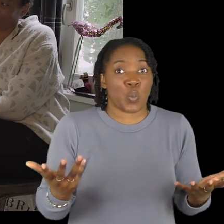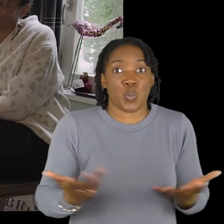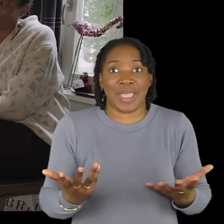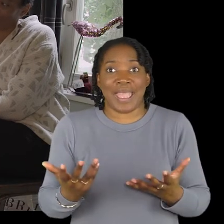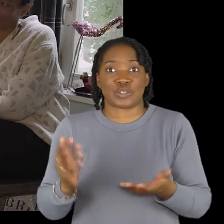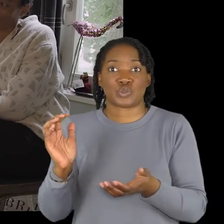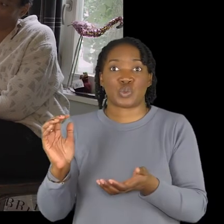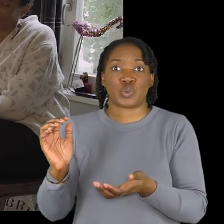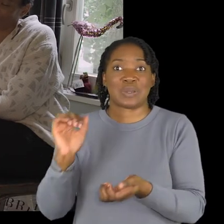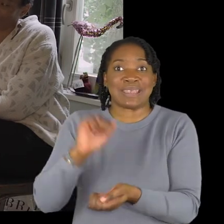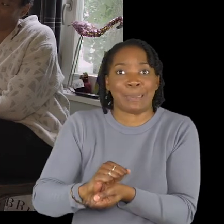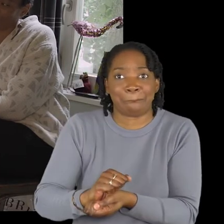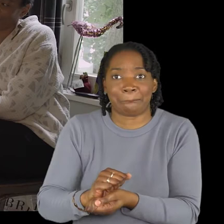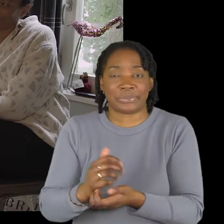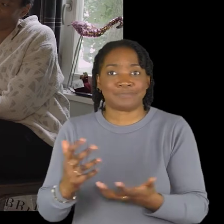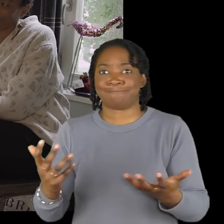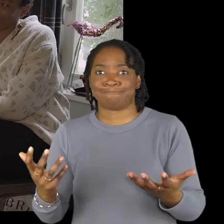a person to take it on,